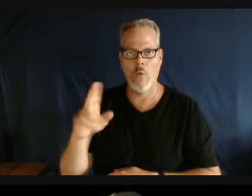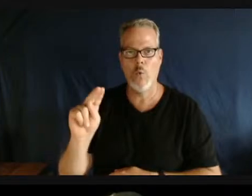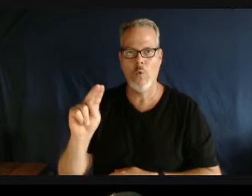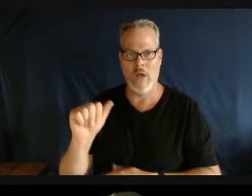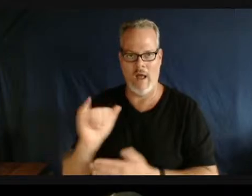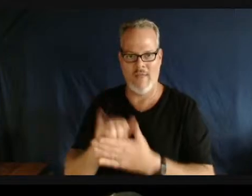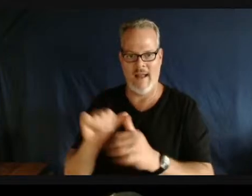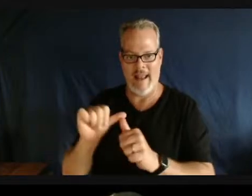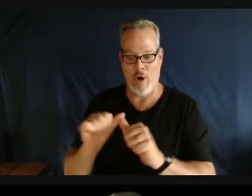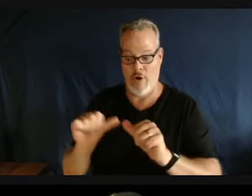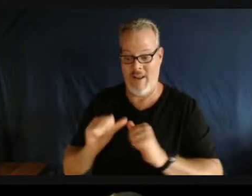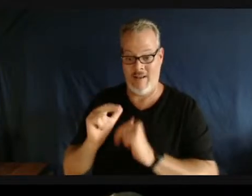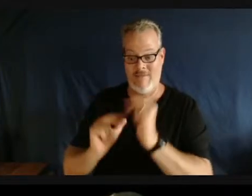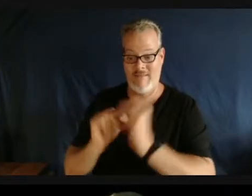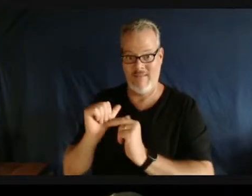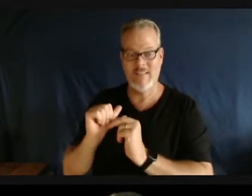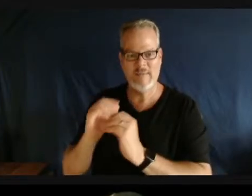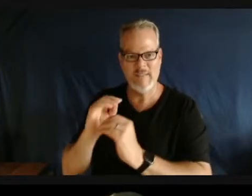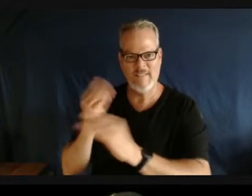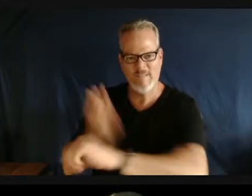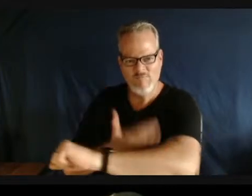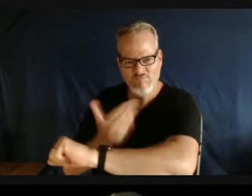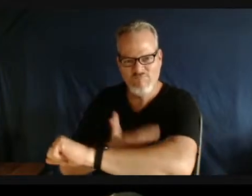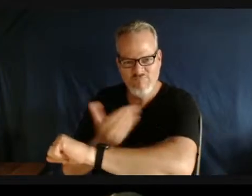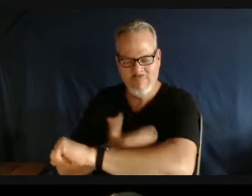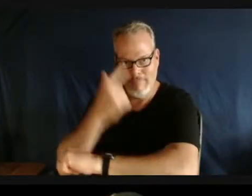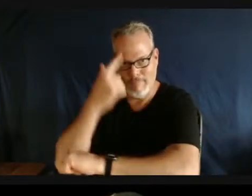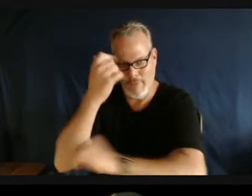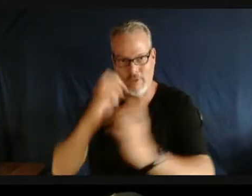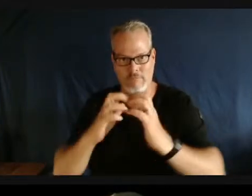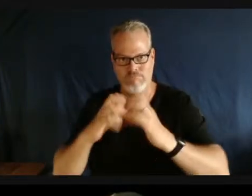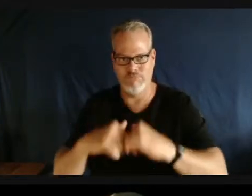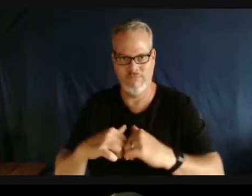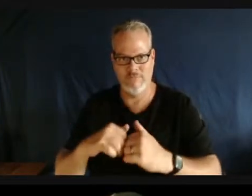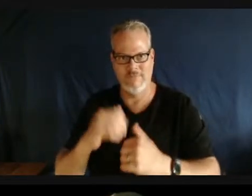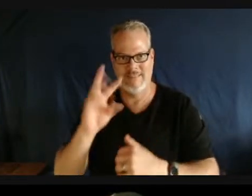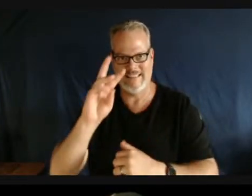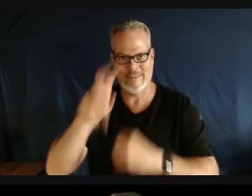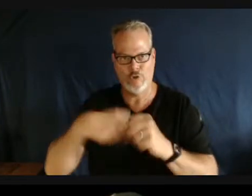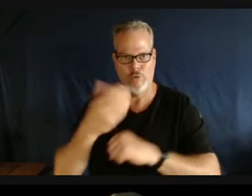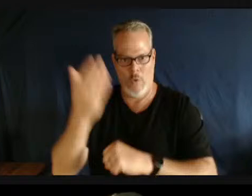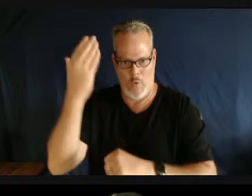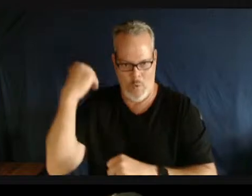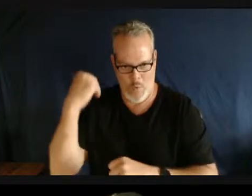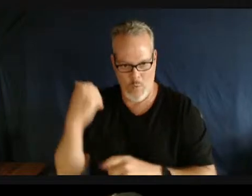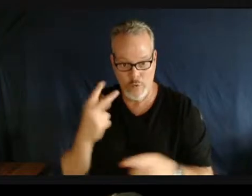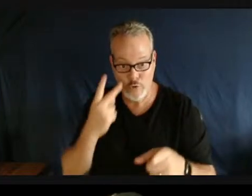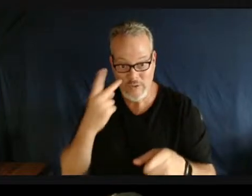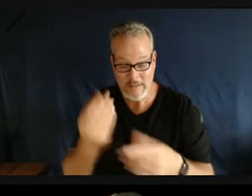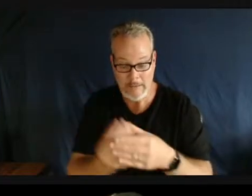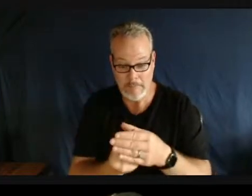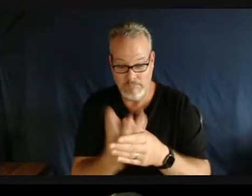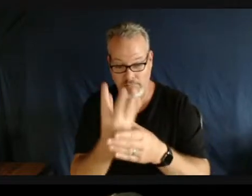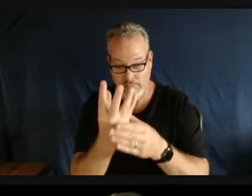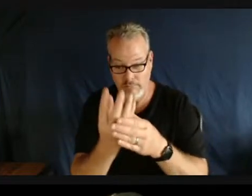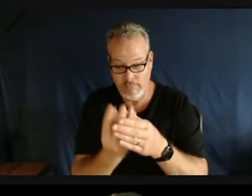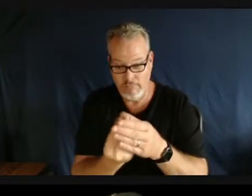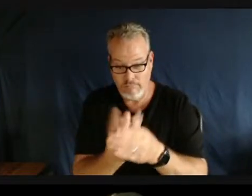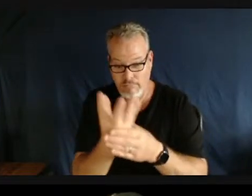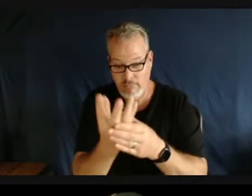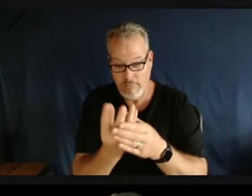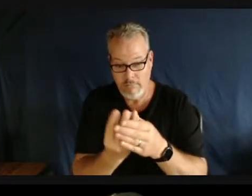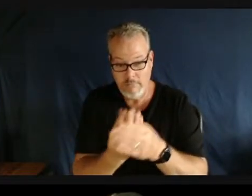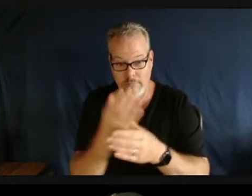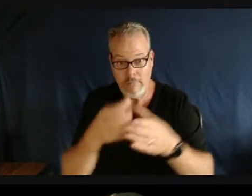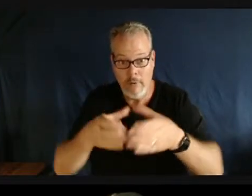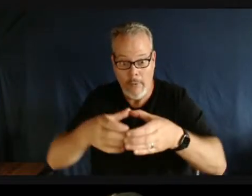renovated following 2018 collapse. So here you see the high fountain peeking over the rim from that area. And more so you